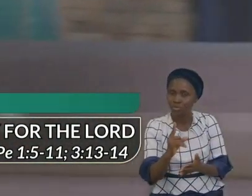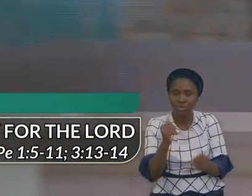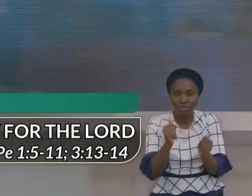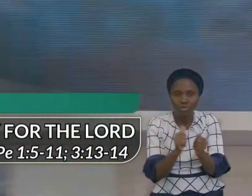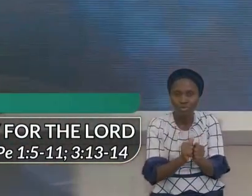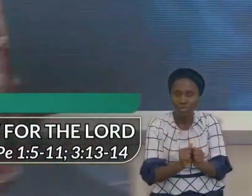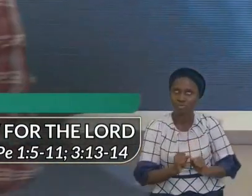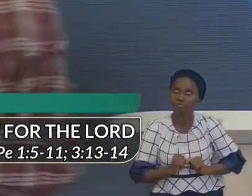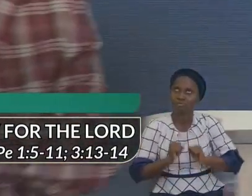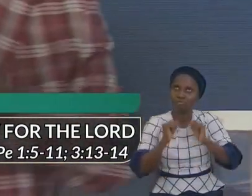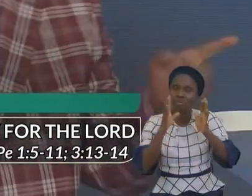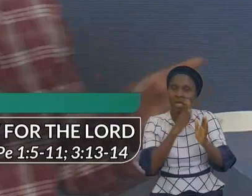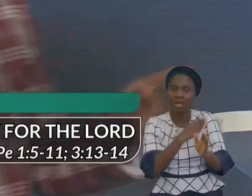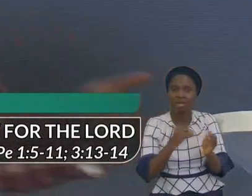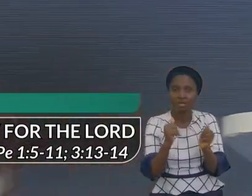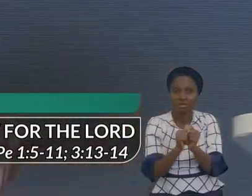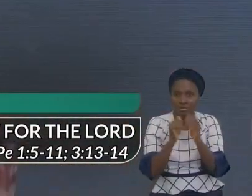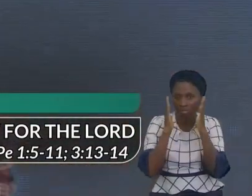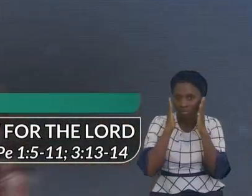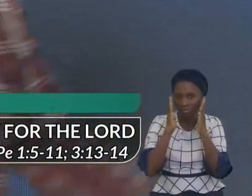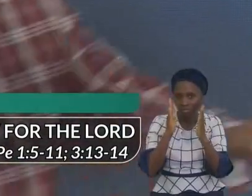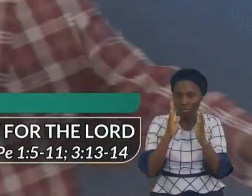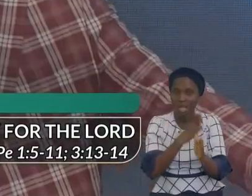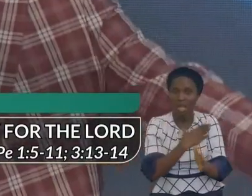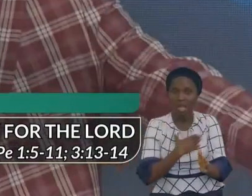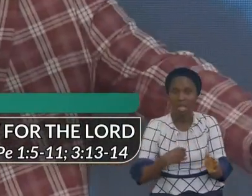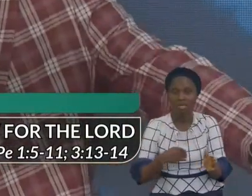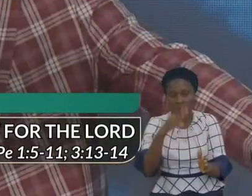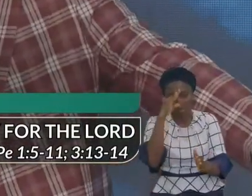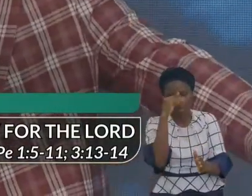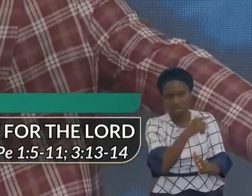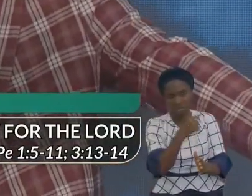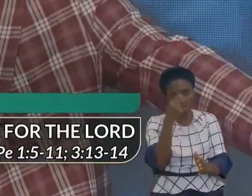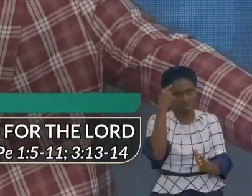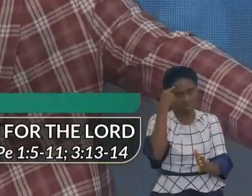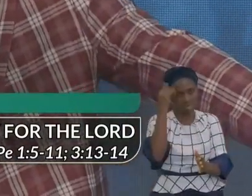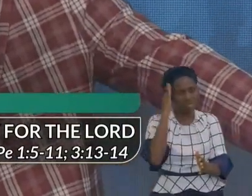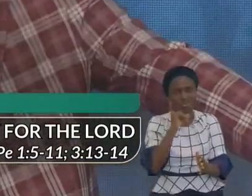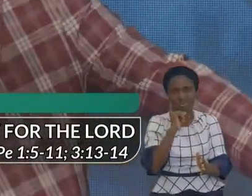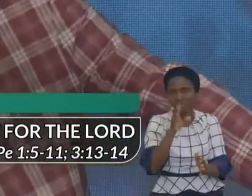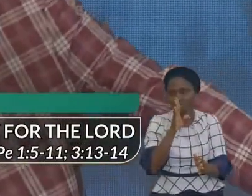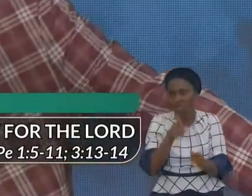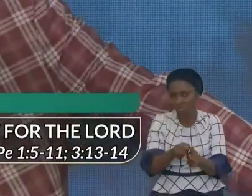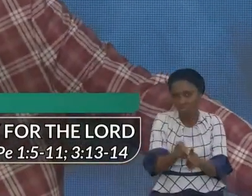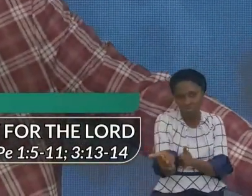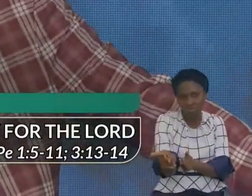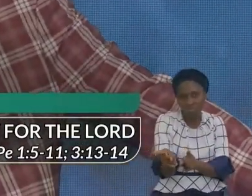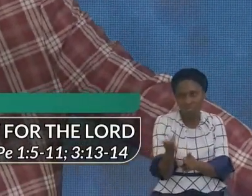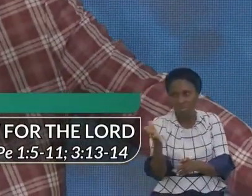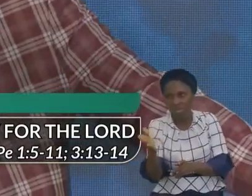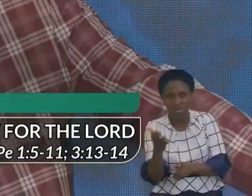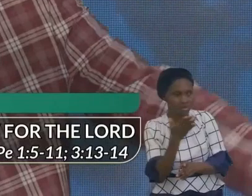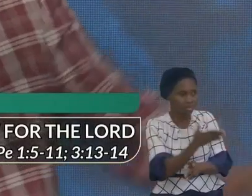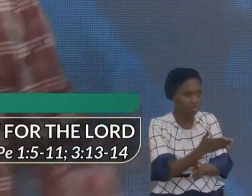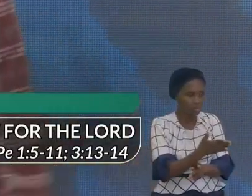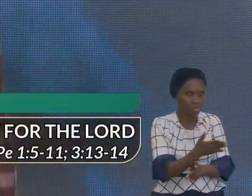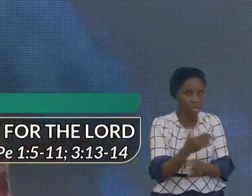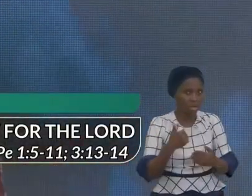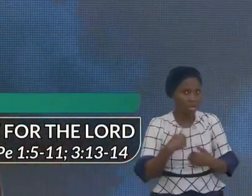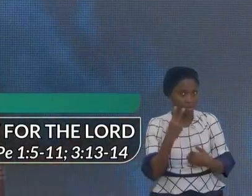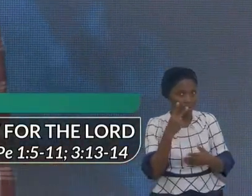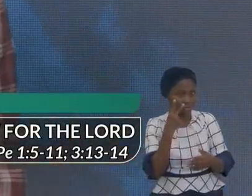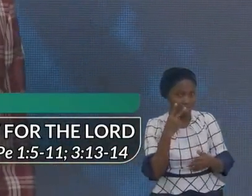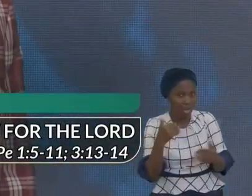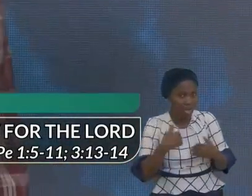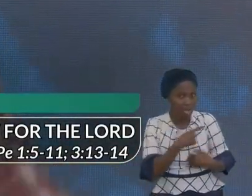not be diverted here and there? Seest thou a man diligent in his ways?